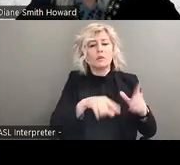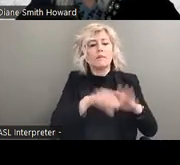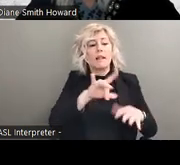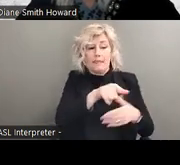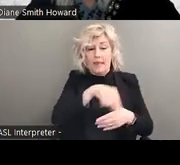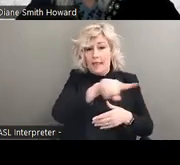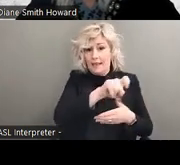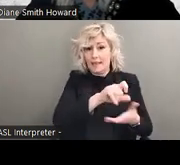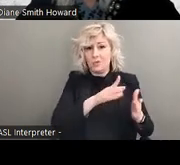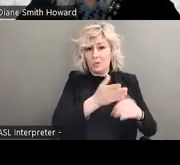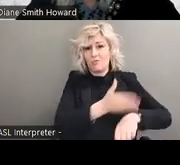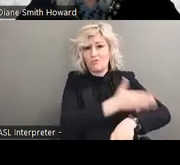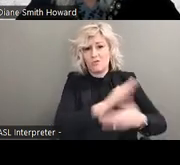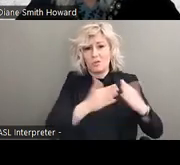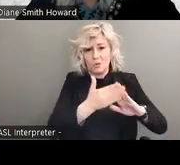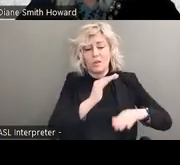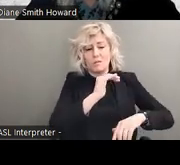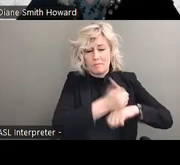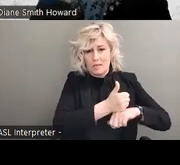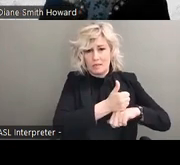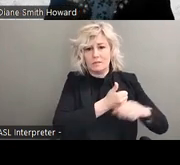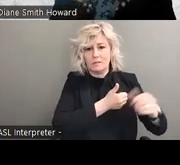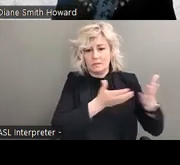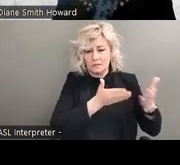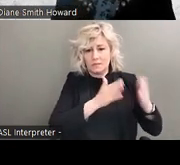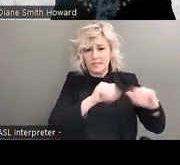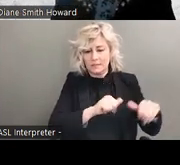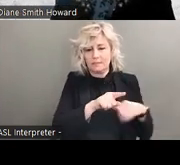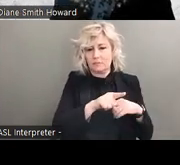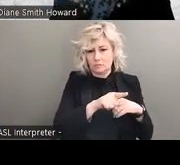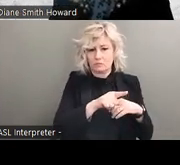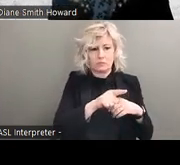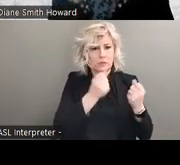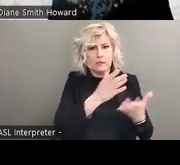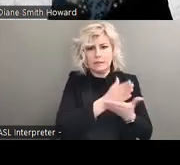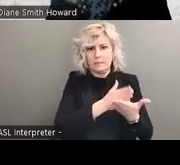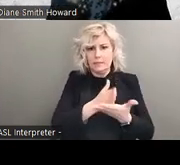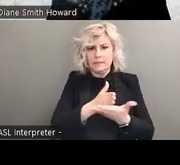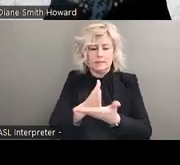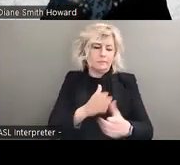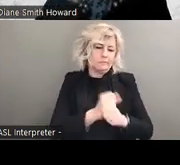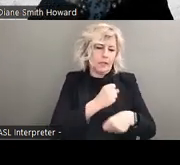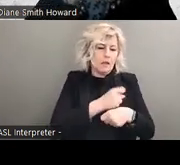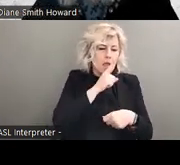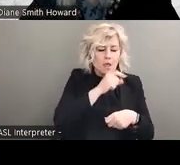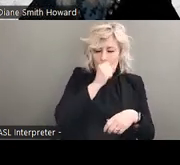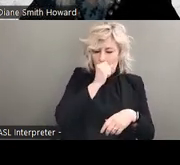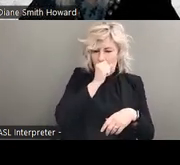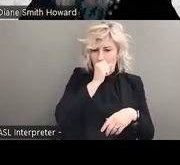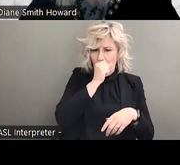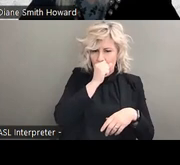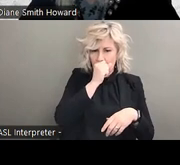improve their community-based service system. And there's all sorts of pieces there, like making sure that